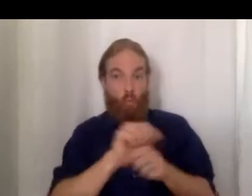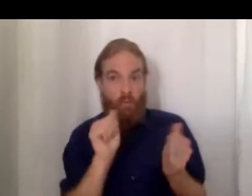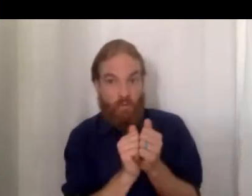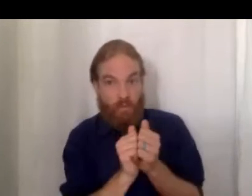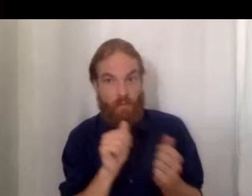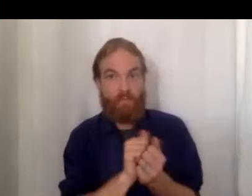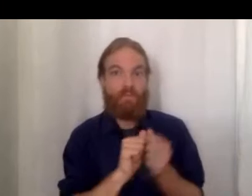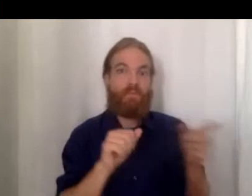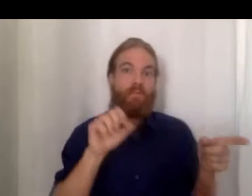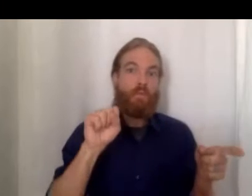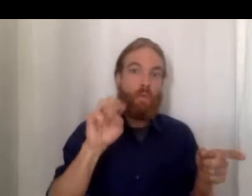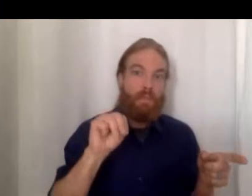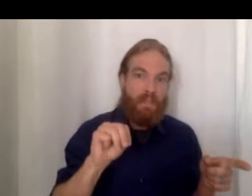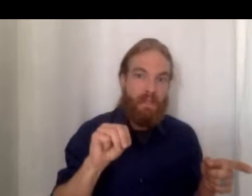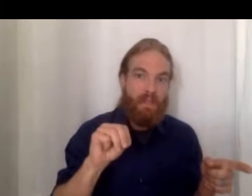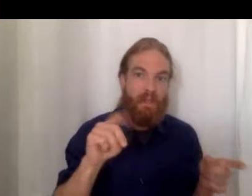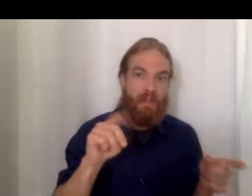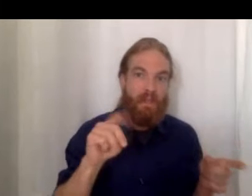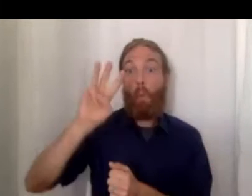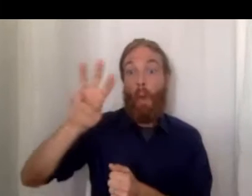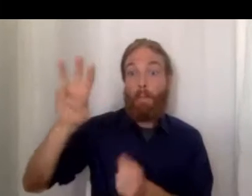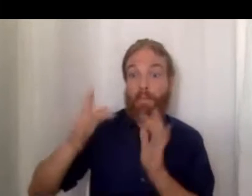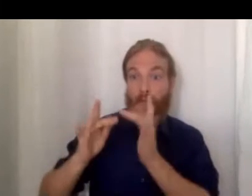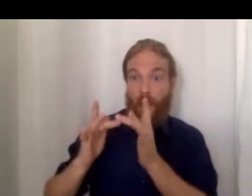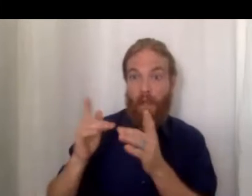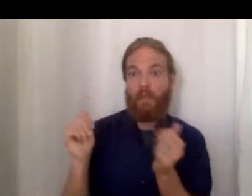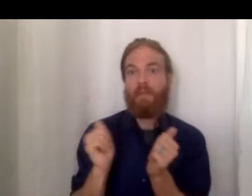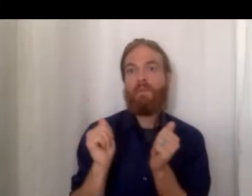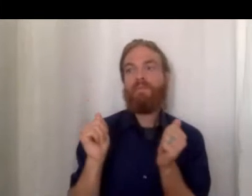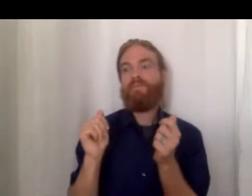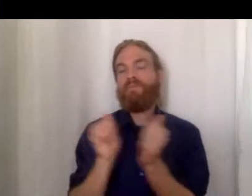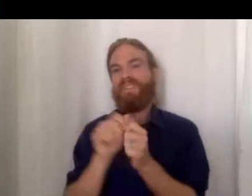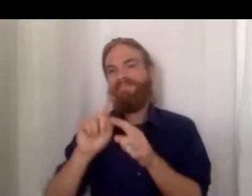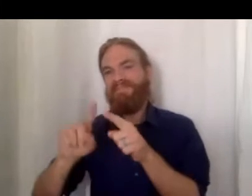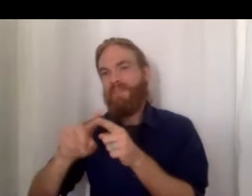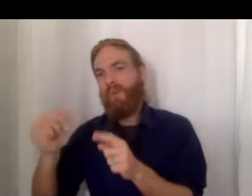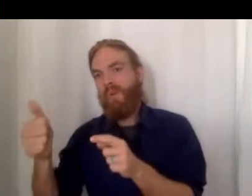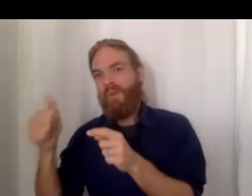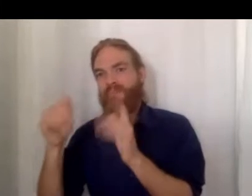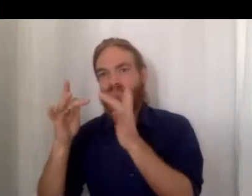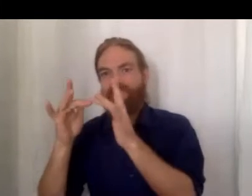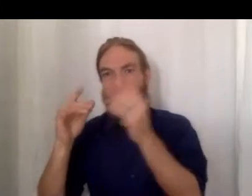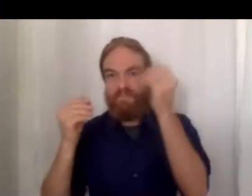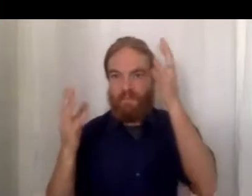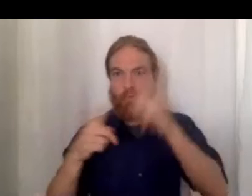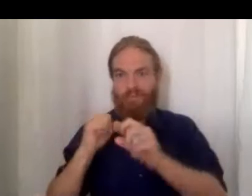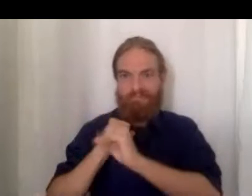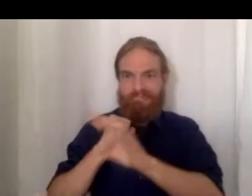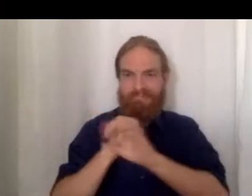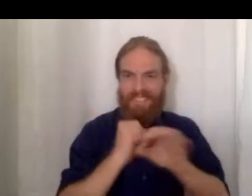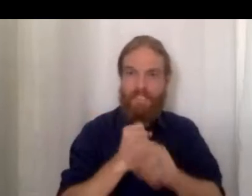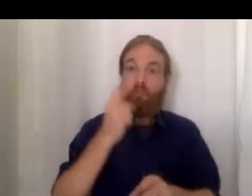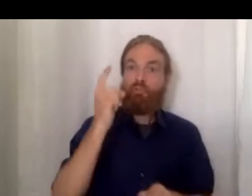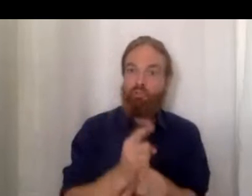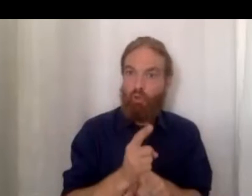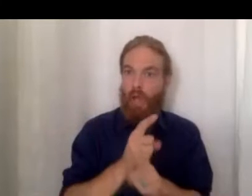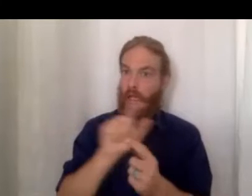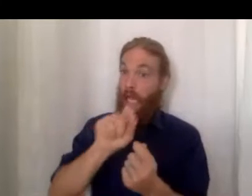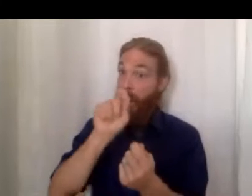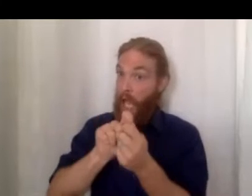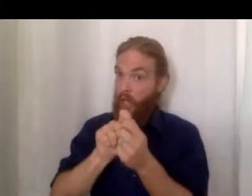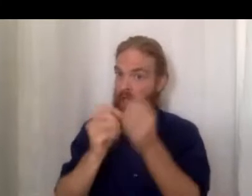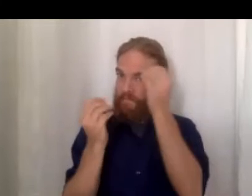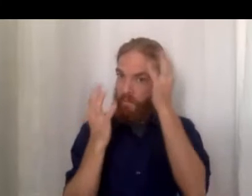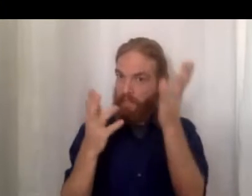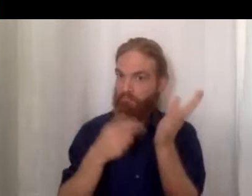promote vaccine and accurate information about the vaccine. And they've also put together some toolkits that they have